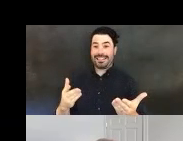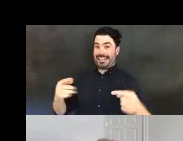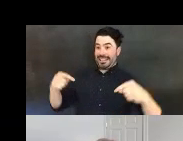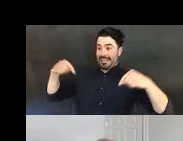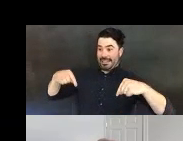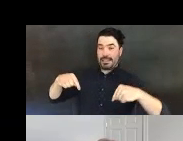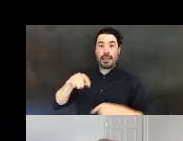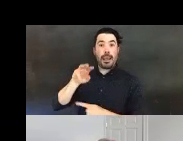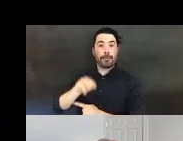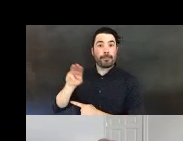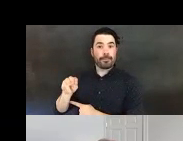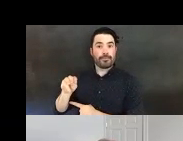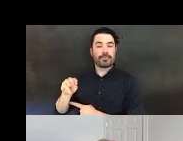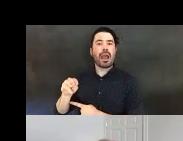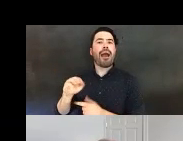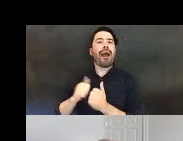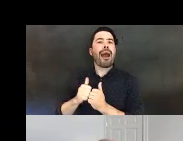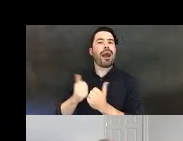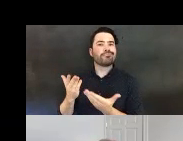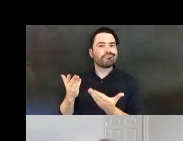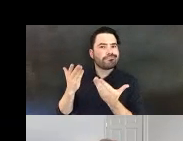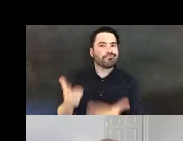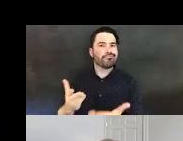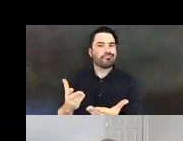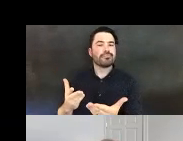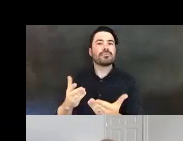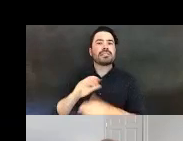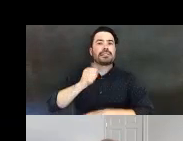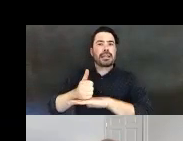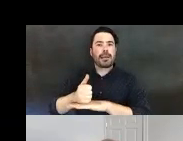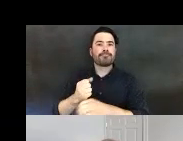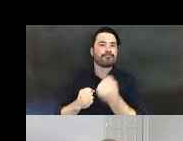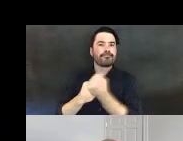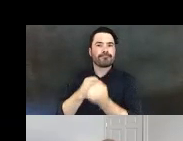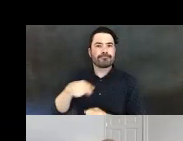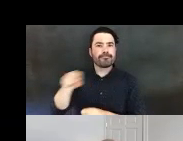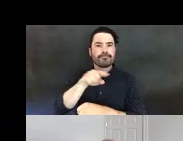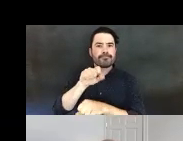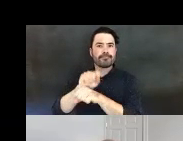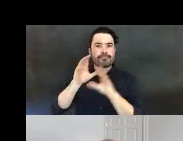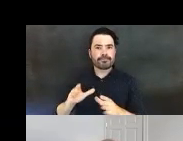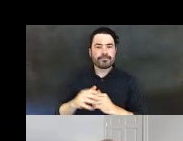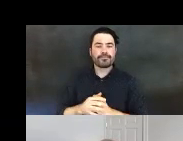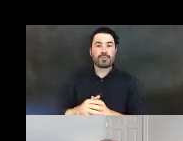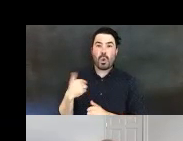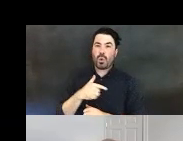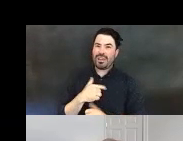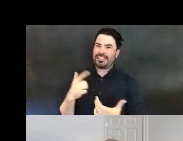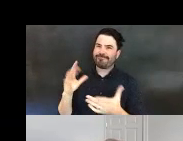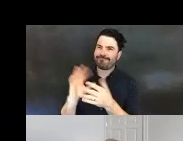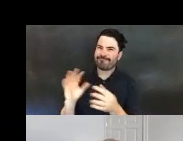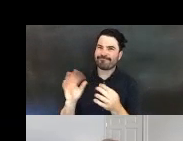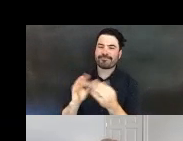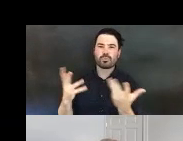Michigan Medicine, can make to better support our employees. We've also heard many concerns about wellness as we continue to ramp up